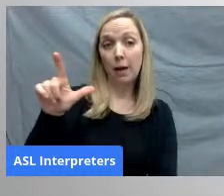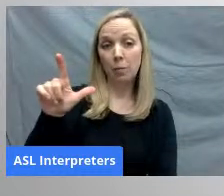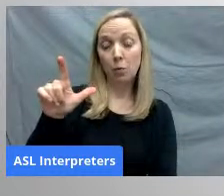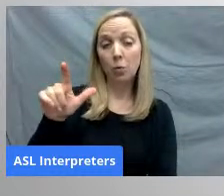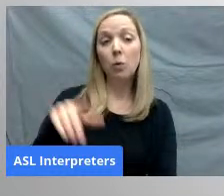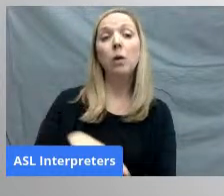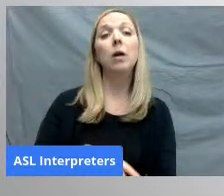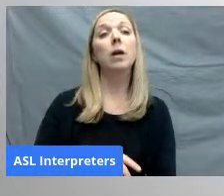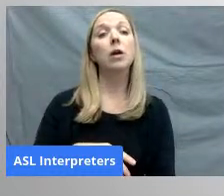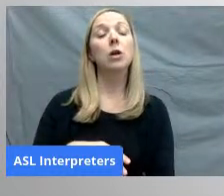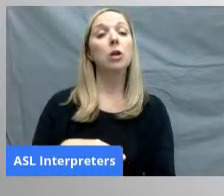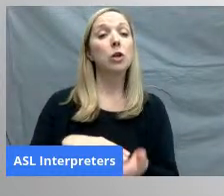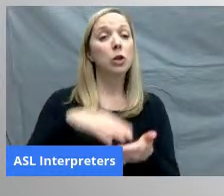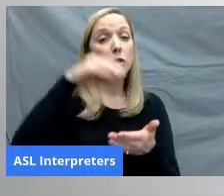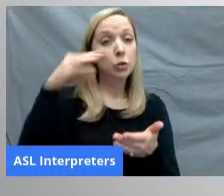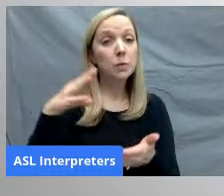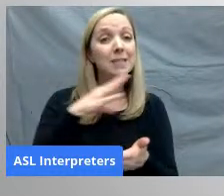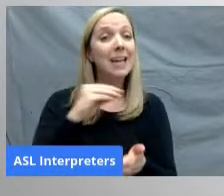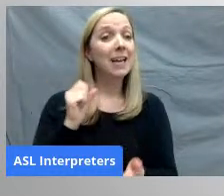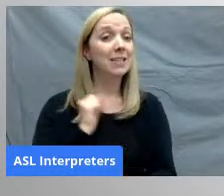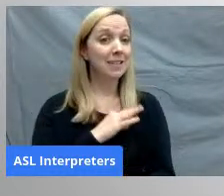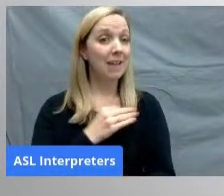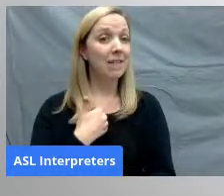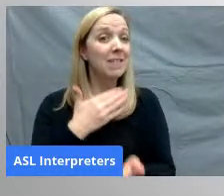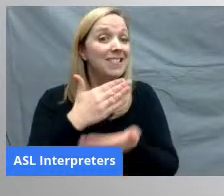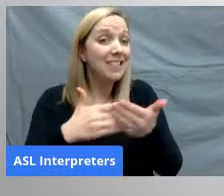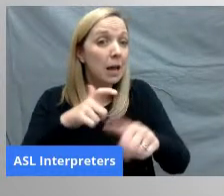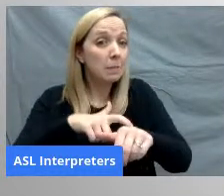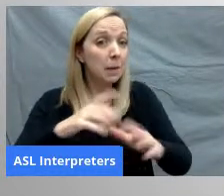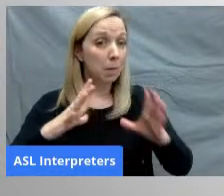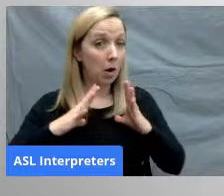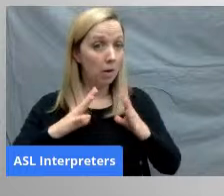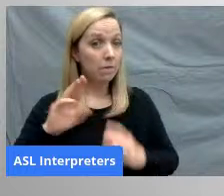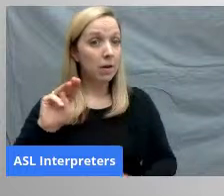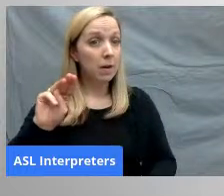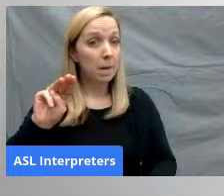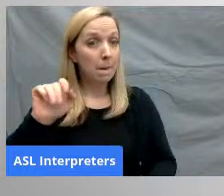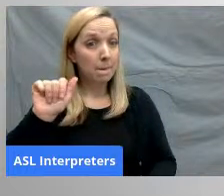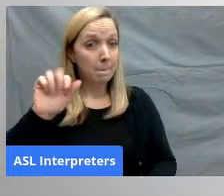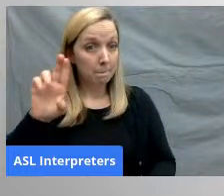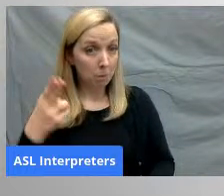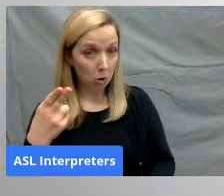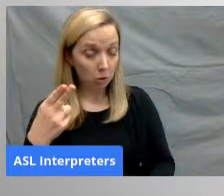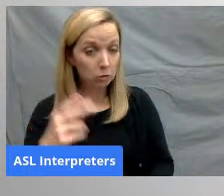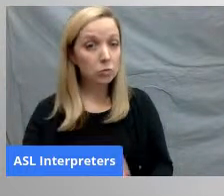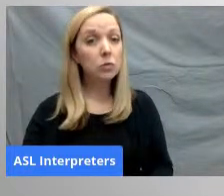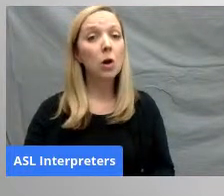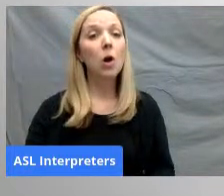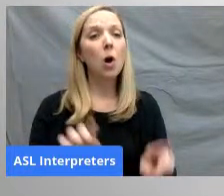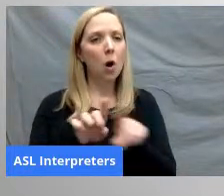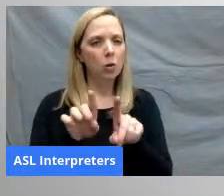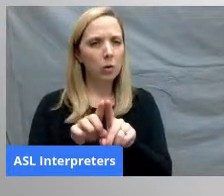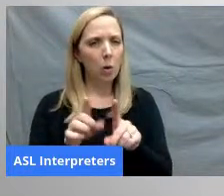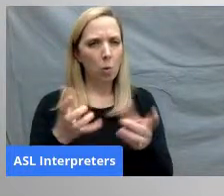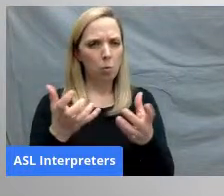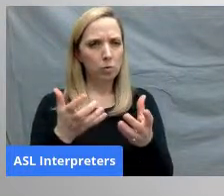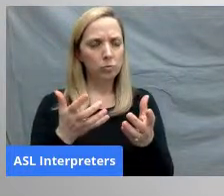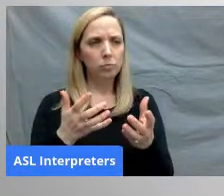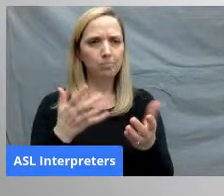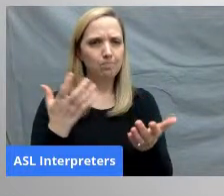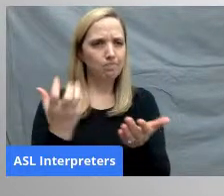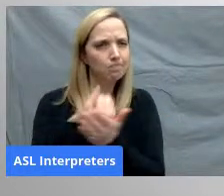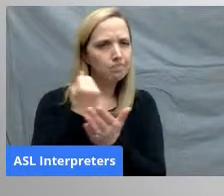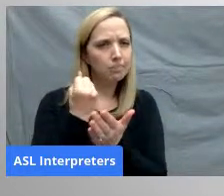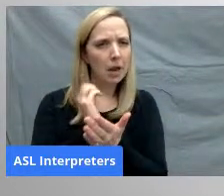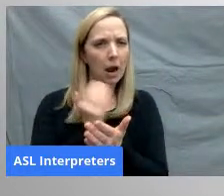March. We're the use of innovation to maximize instructional days. So there are things that Dr. Thomas says that